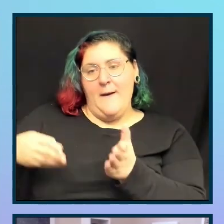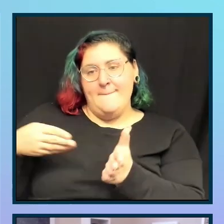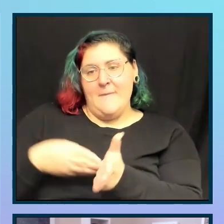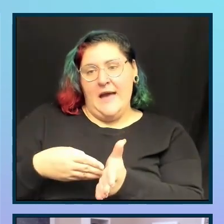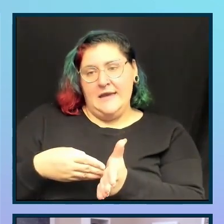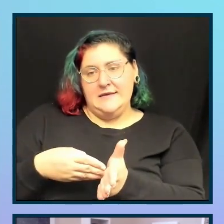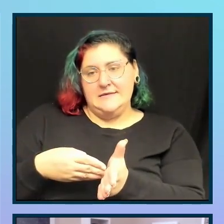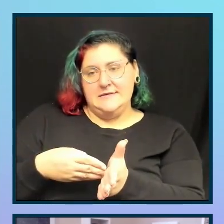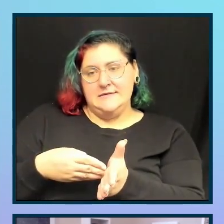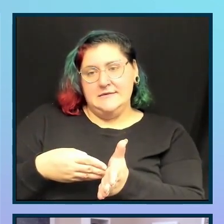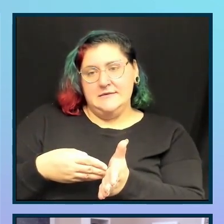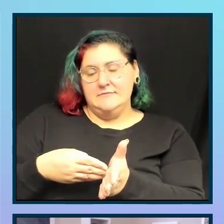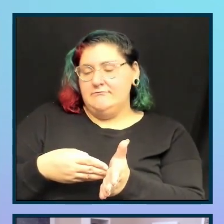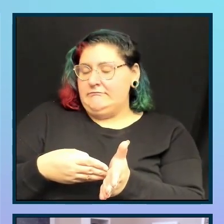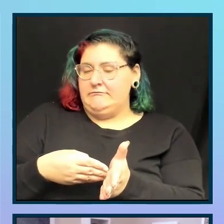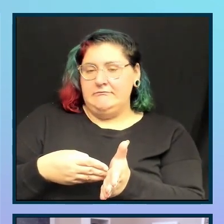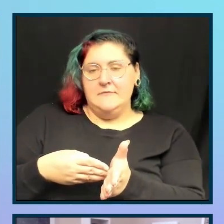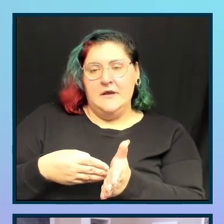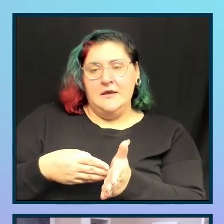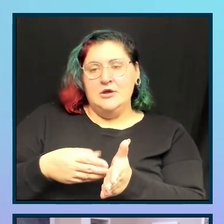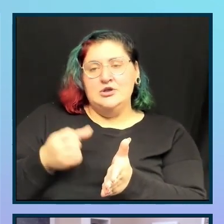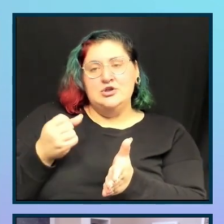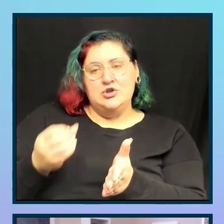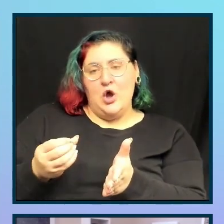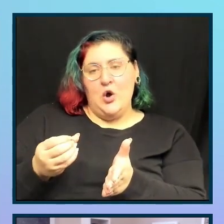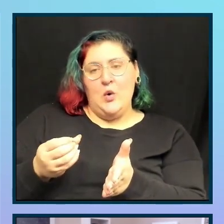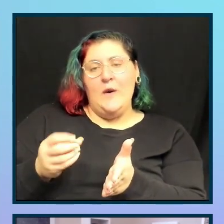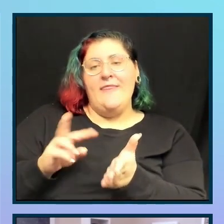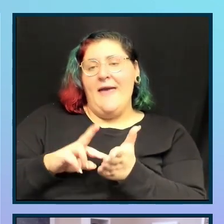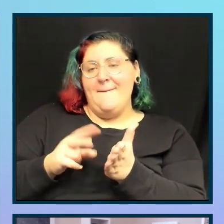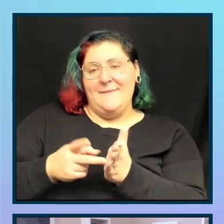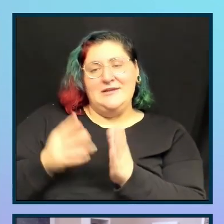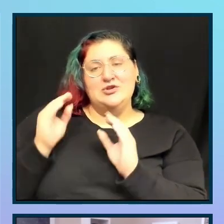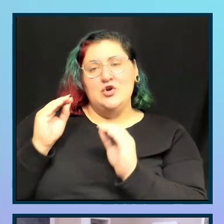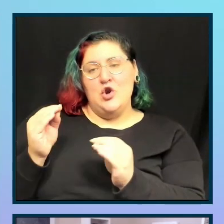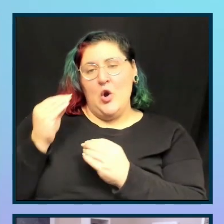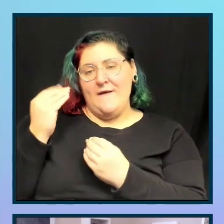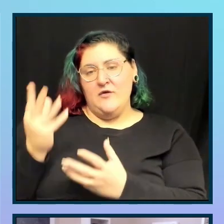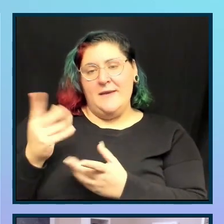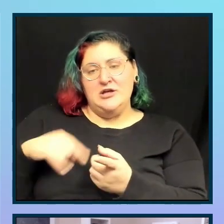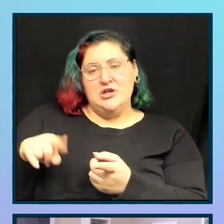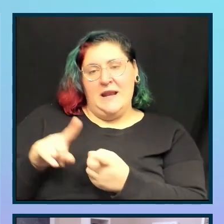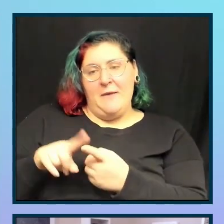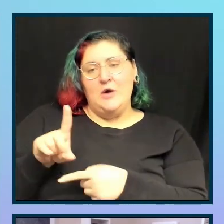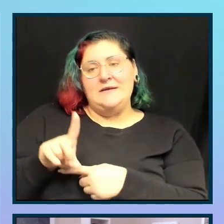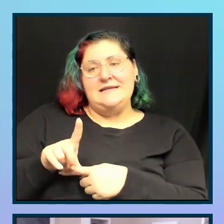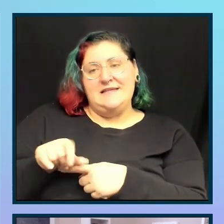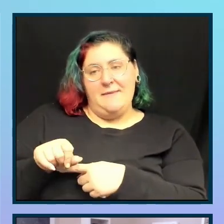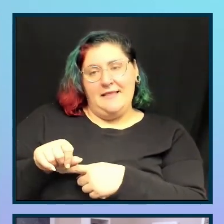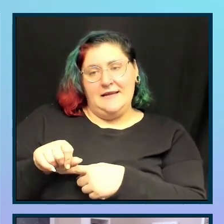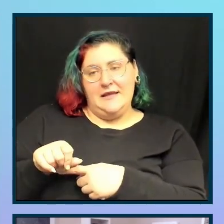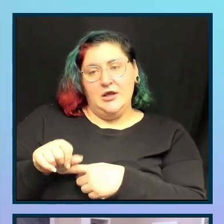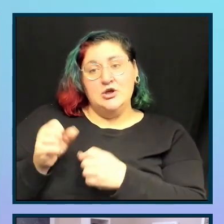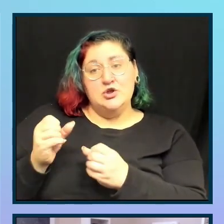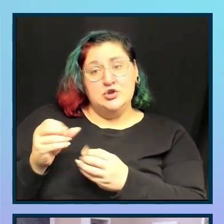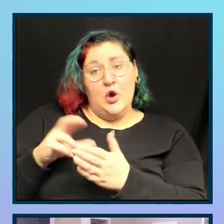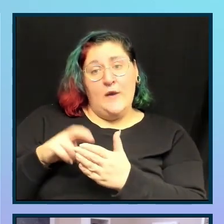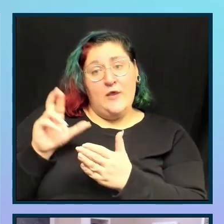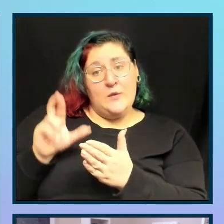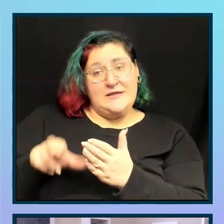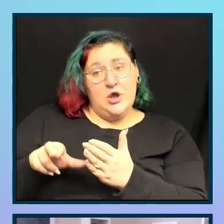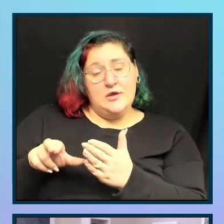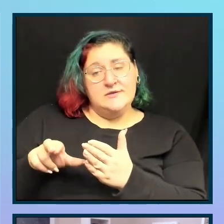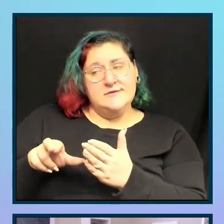and so we didn't give it any data about disability, so obviously the results that it comes to when it picks candidates for our